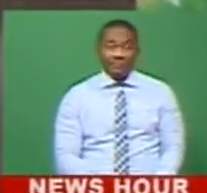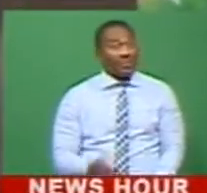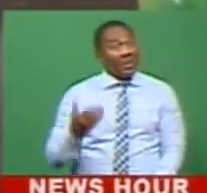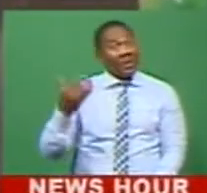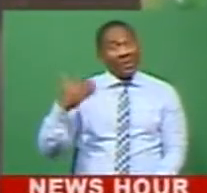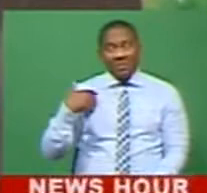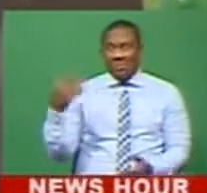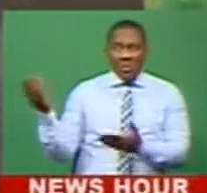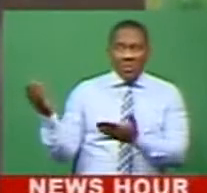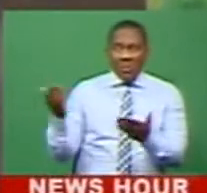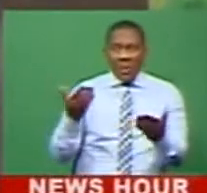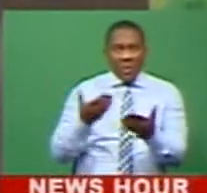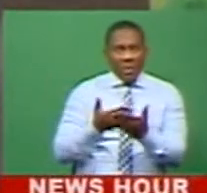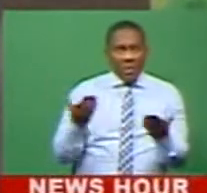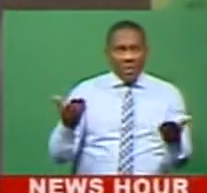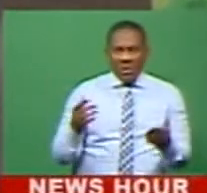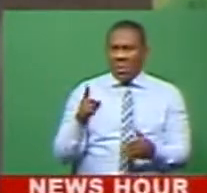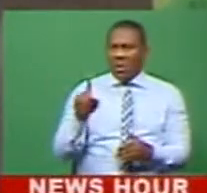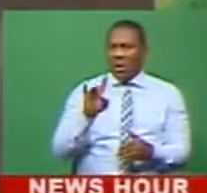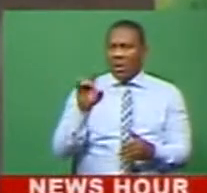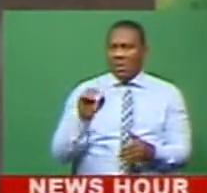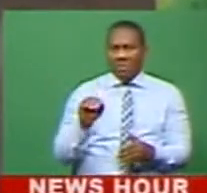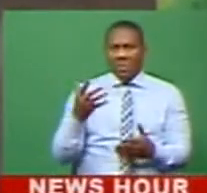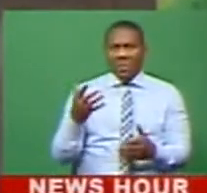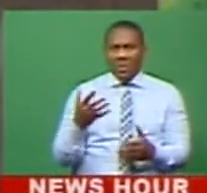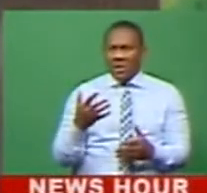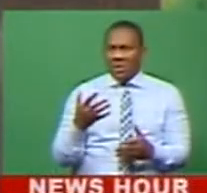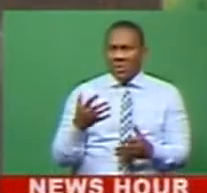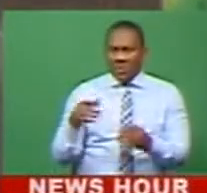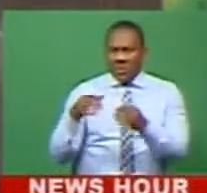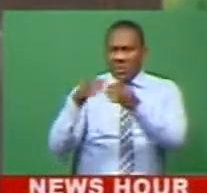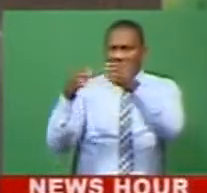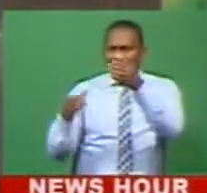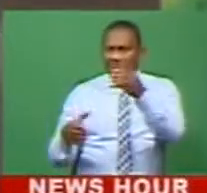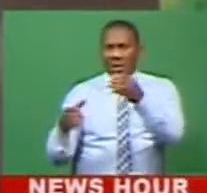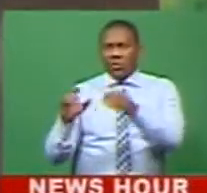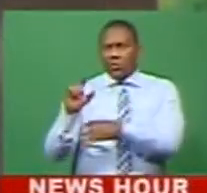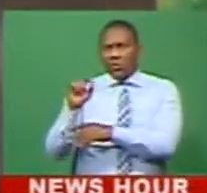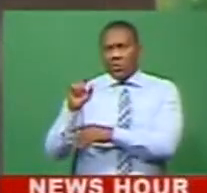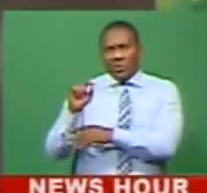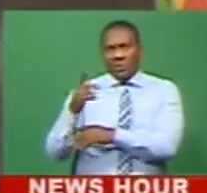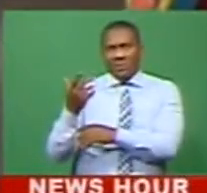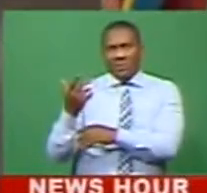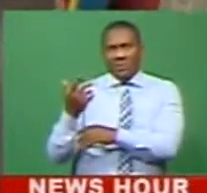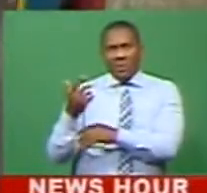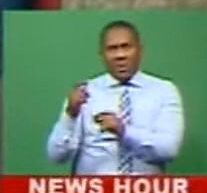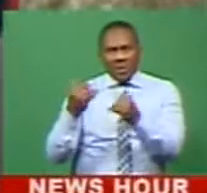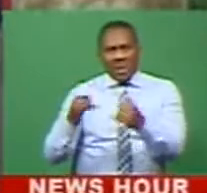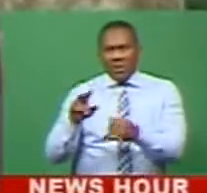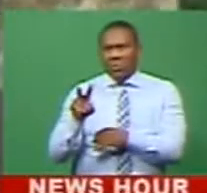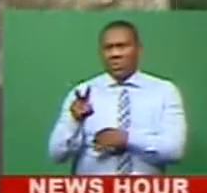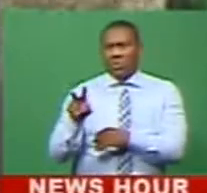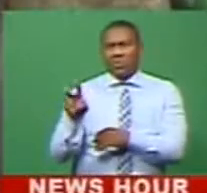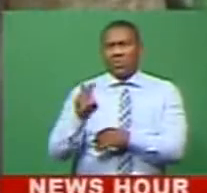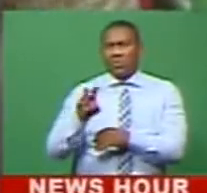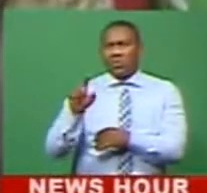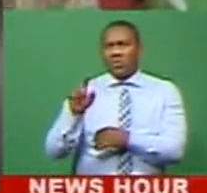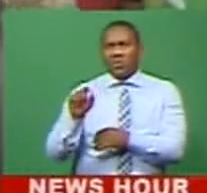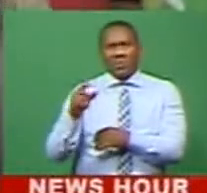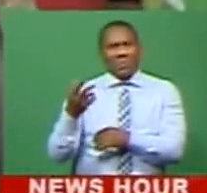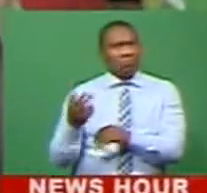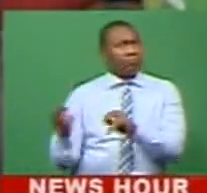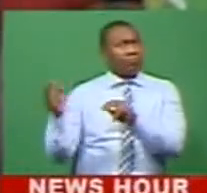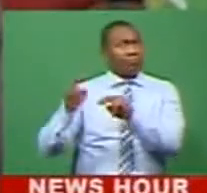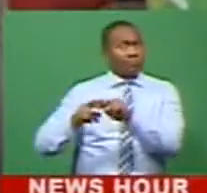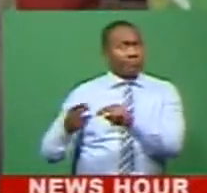Fanyama, I be was 180 the man, Mutumu for 20 bags, sir. Them the Mutual, this is why about 220 the Eslan or